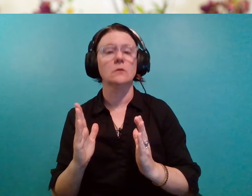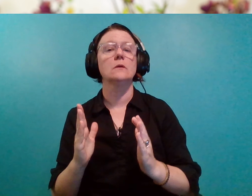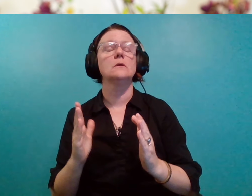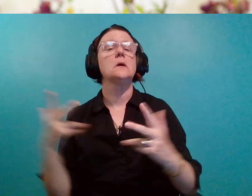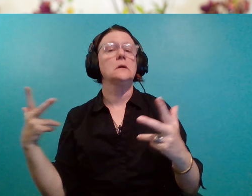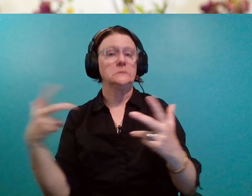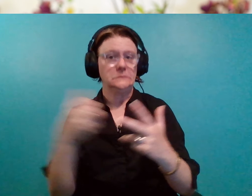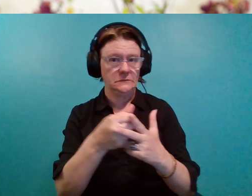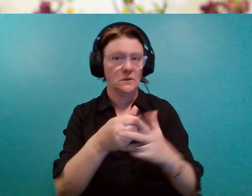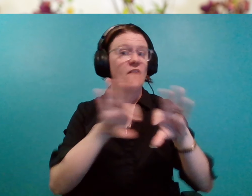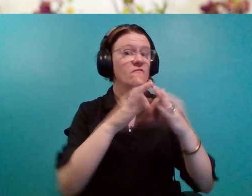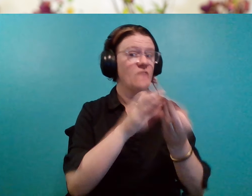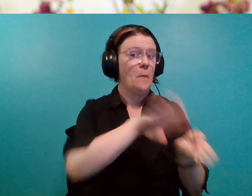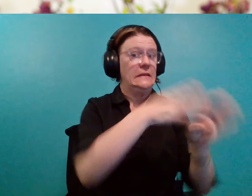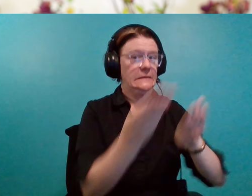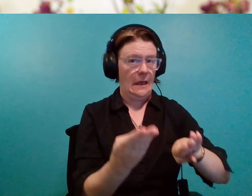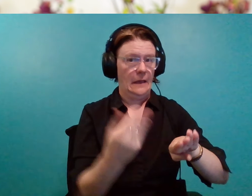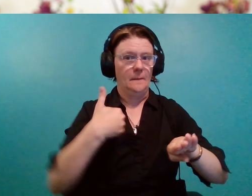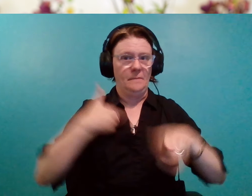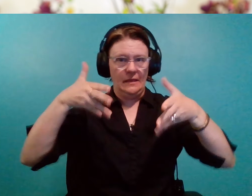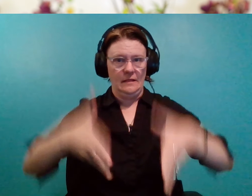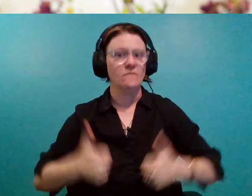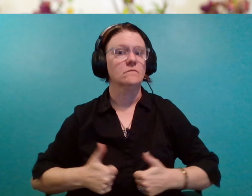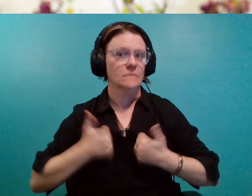that killed my entire family.